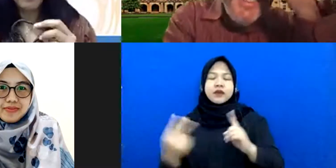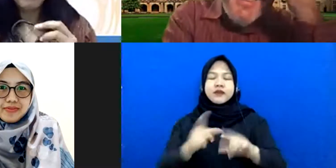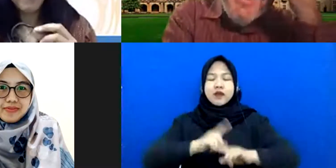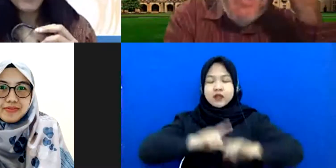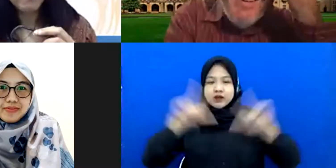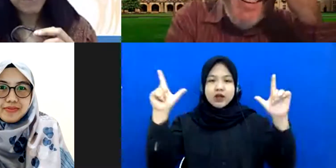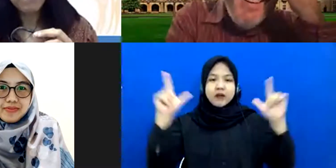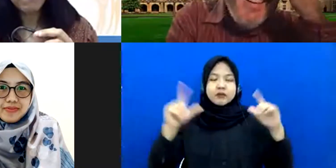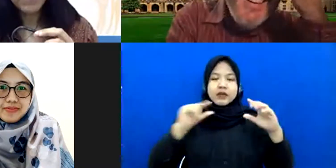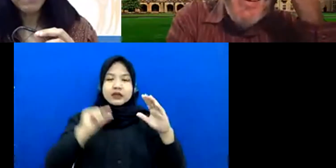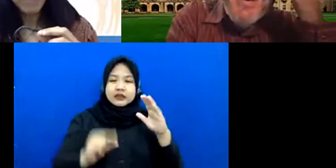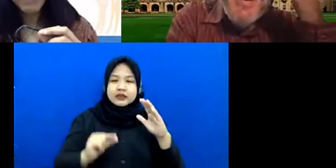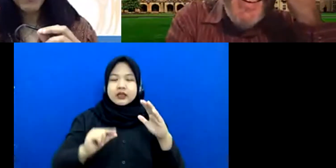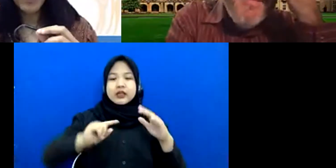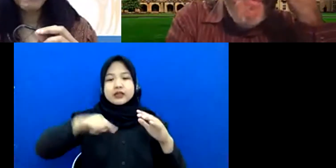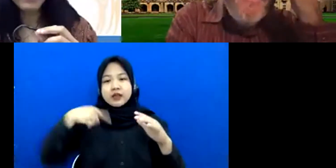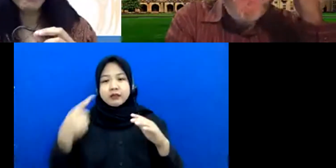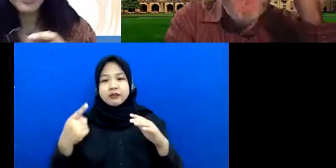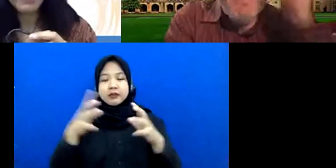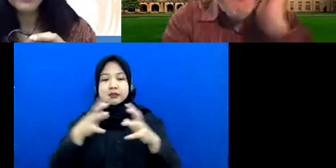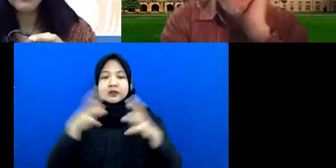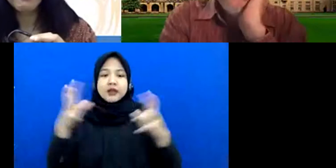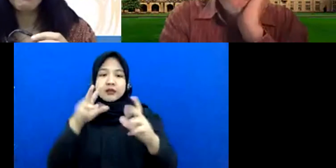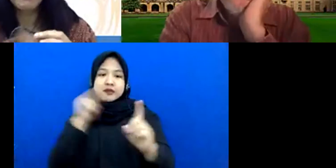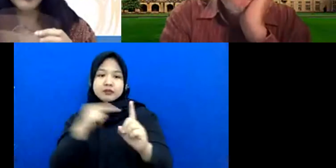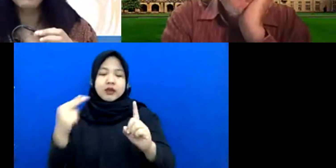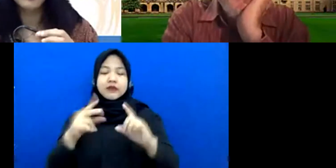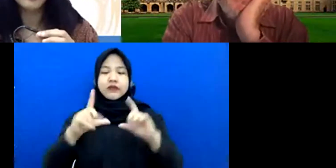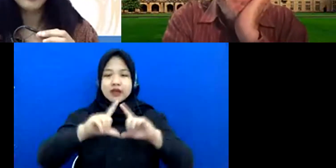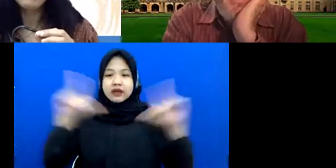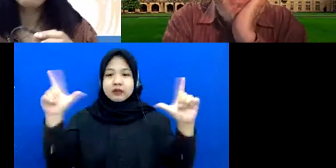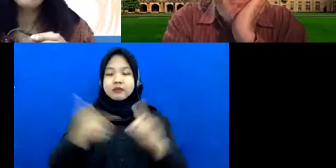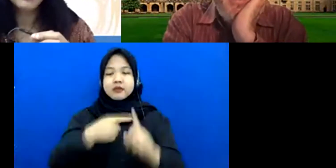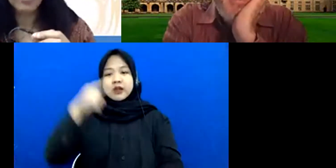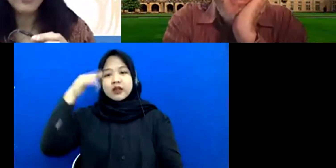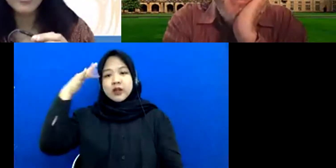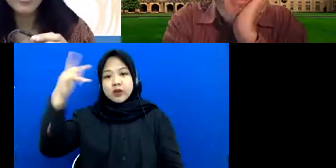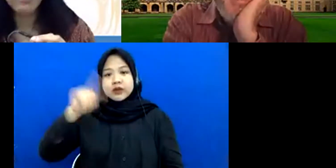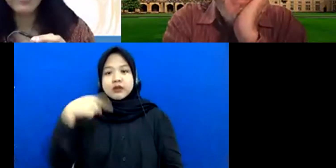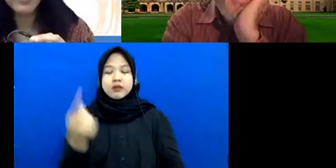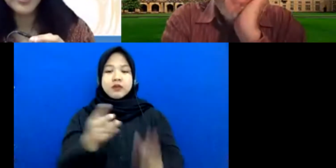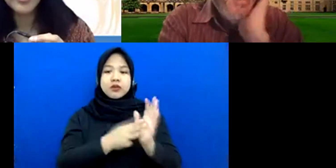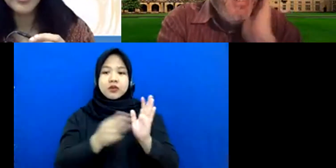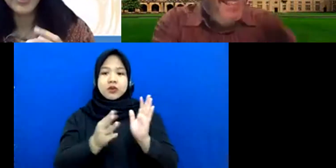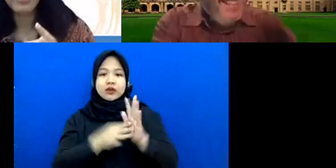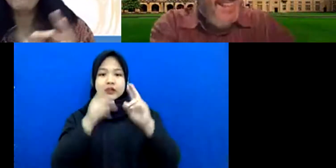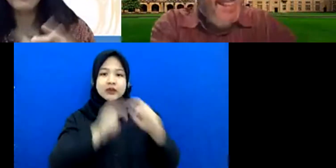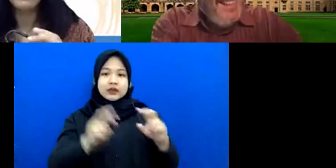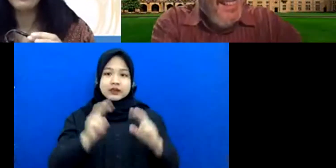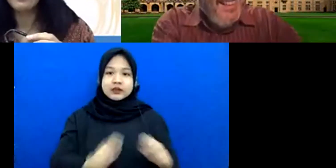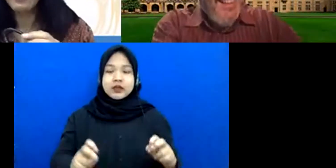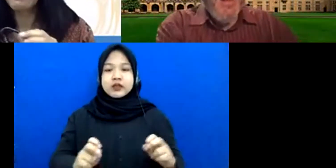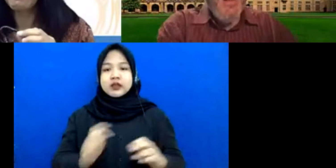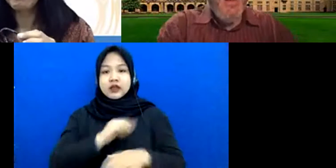macro and macro and micro perspectives, from theory to methodology of the research,